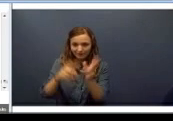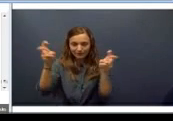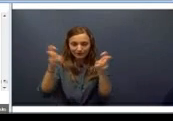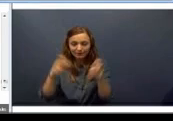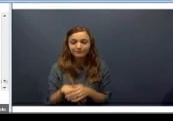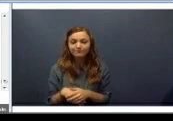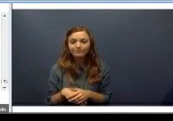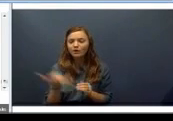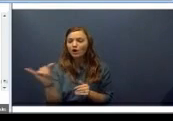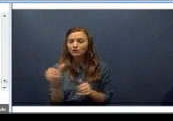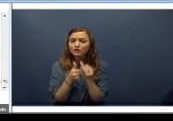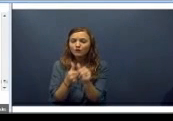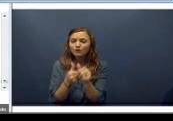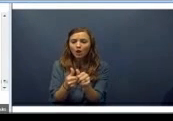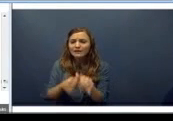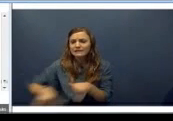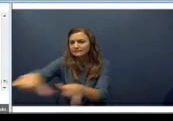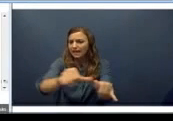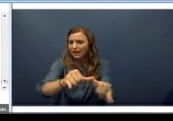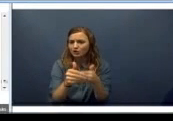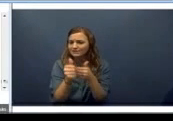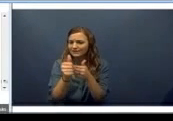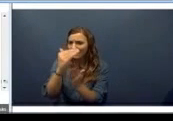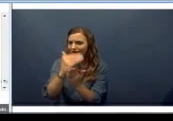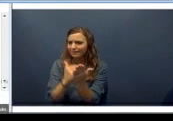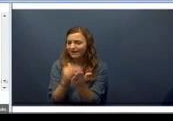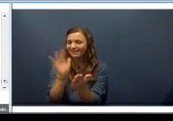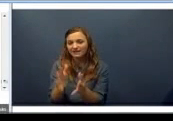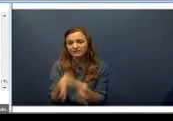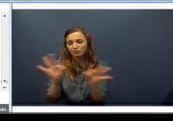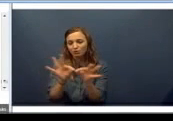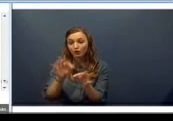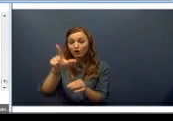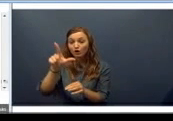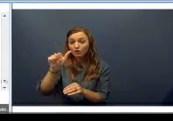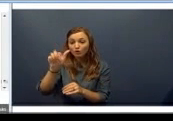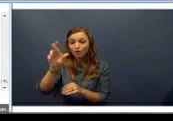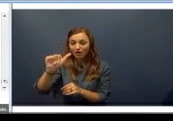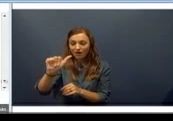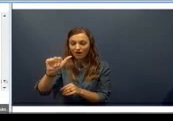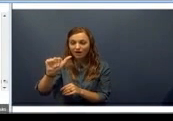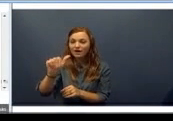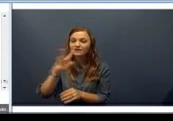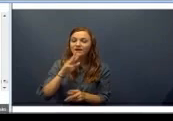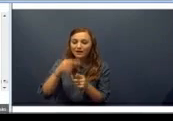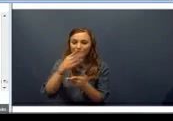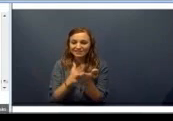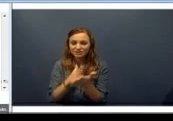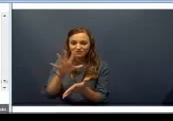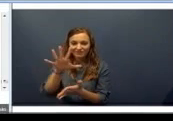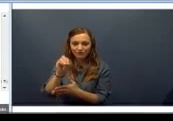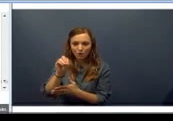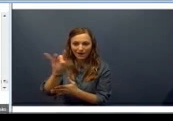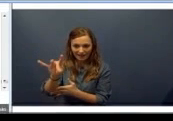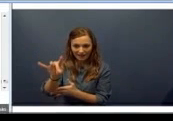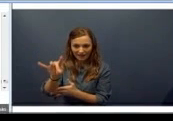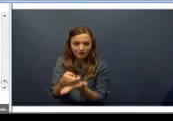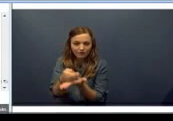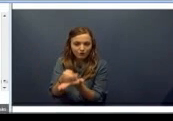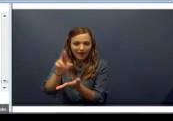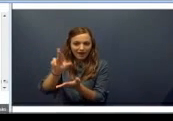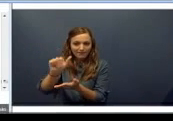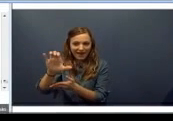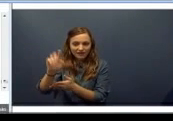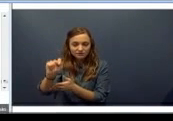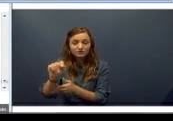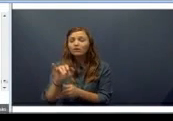this. Obviously, following the accepted standards and guidelines are an important part of this. Laura referred to Section 508 of